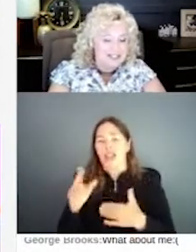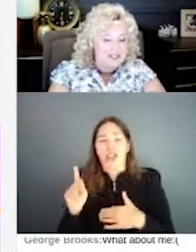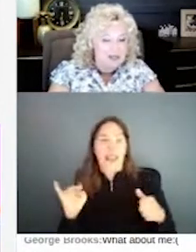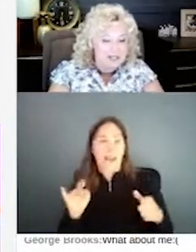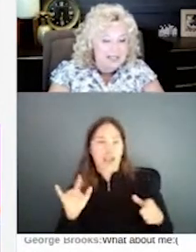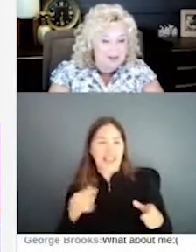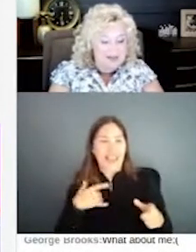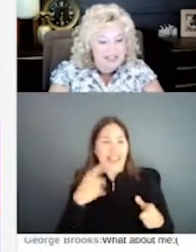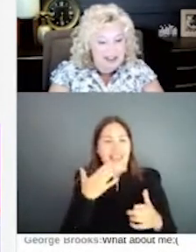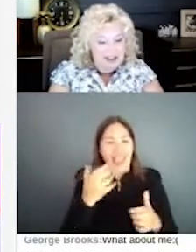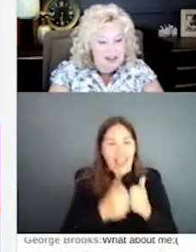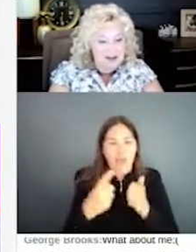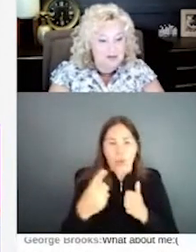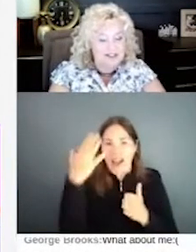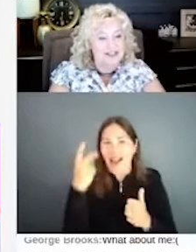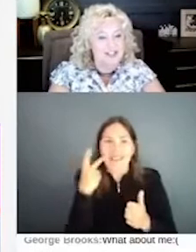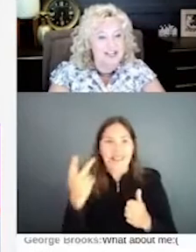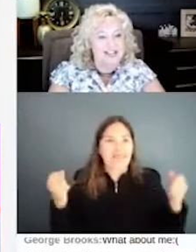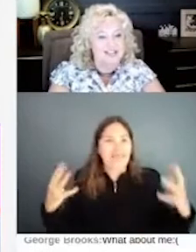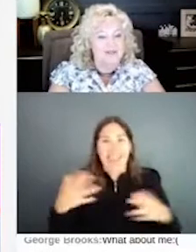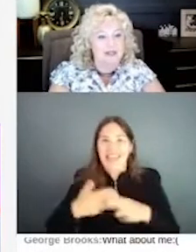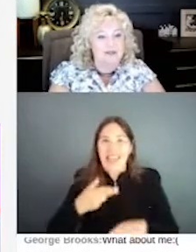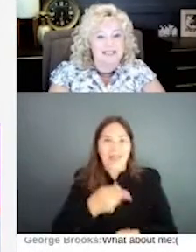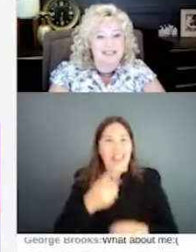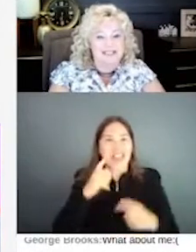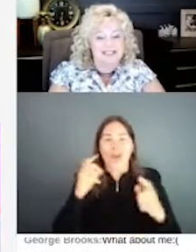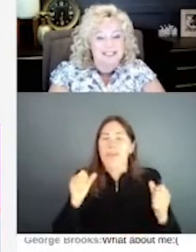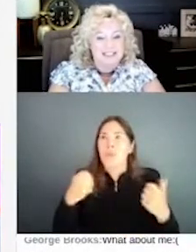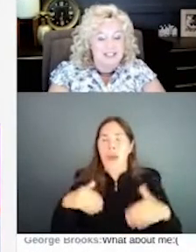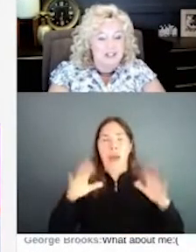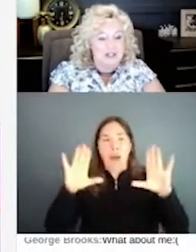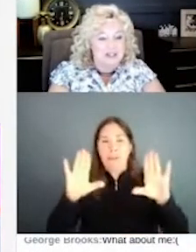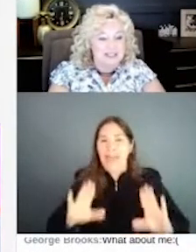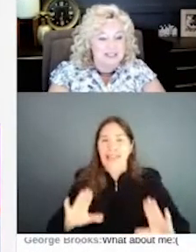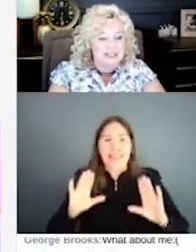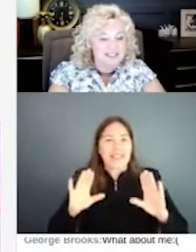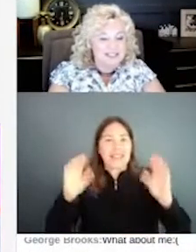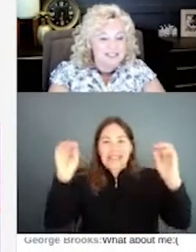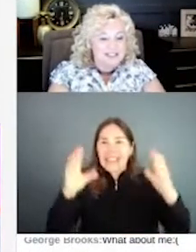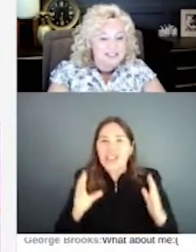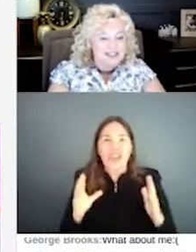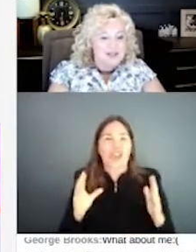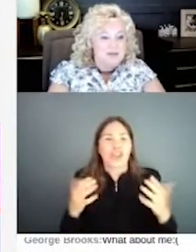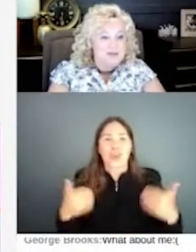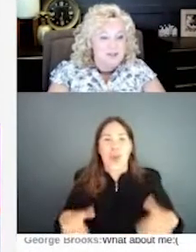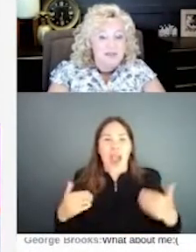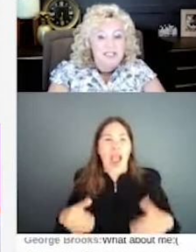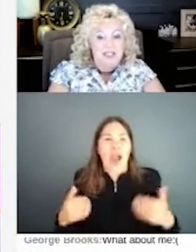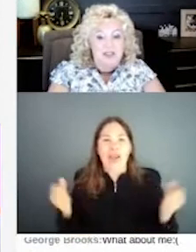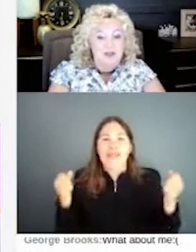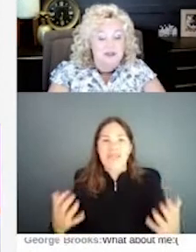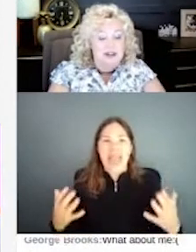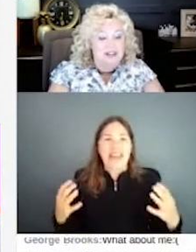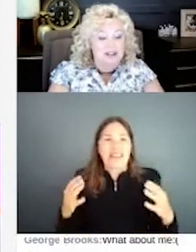many names that I know in this chat, so many amazing teachers, and so many teachers